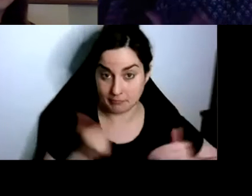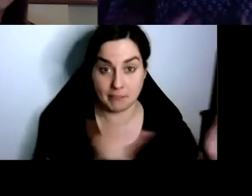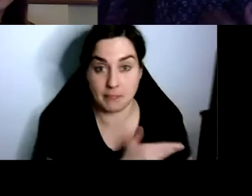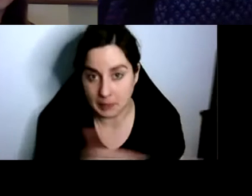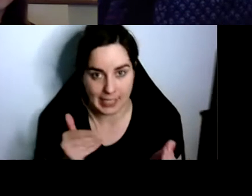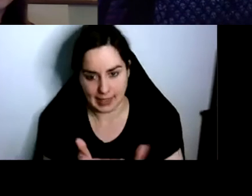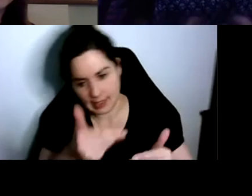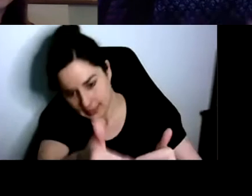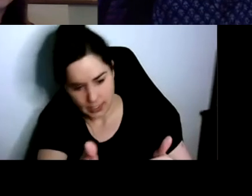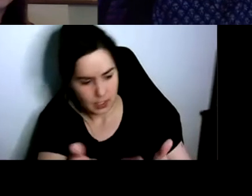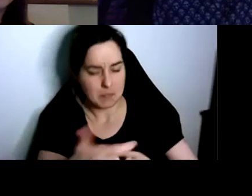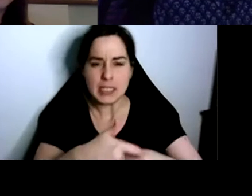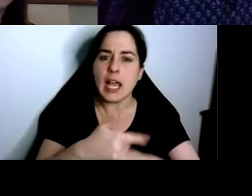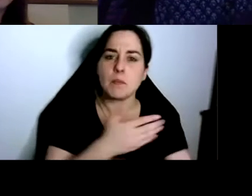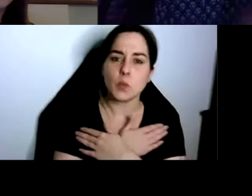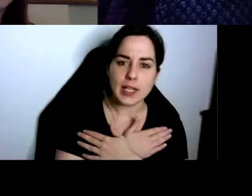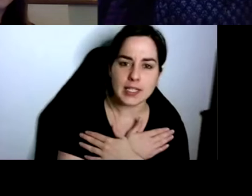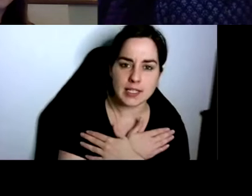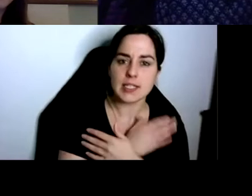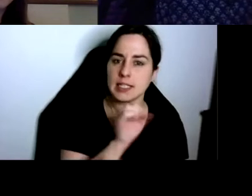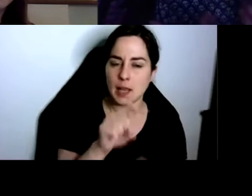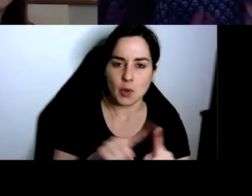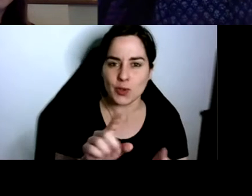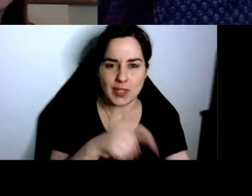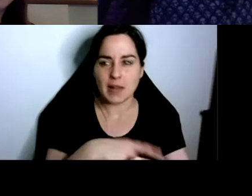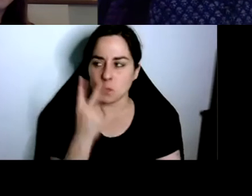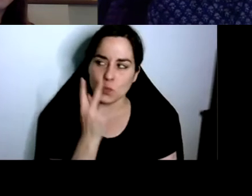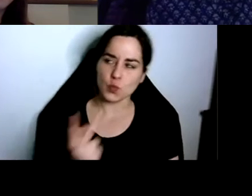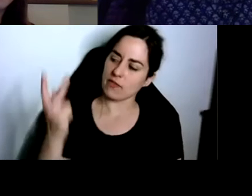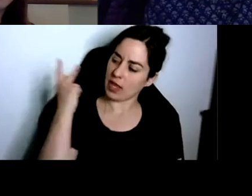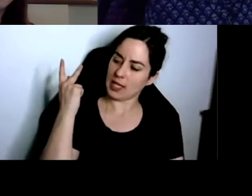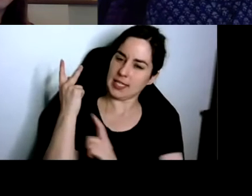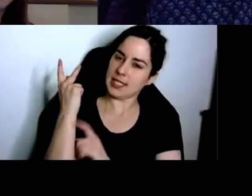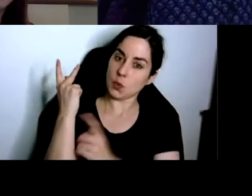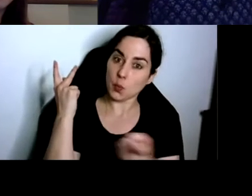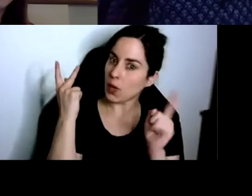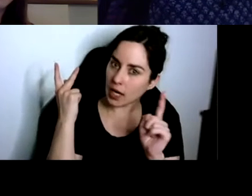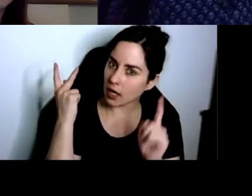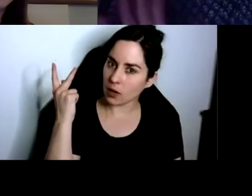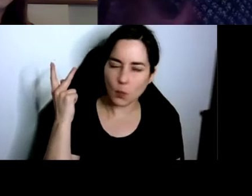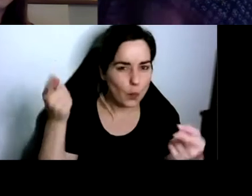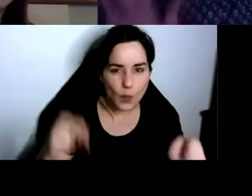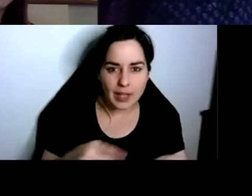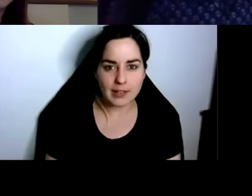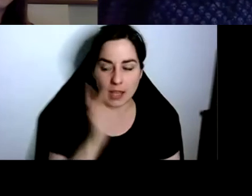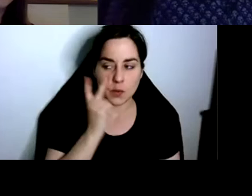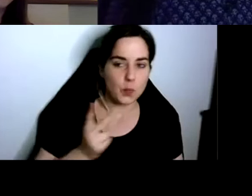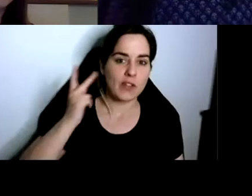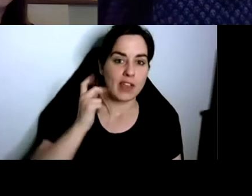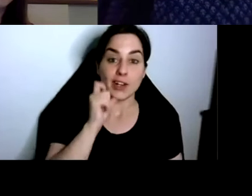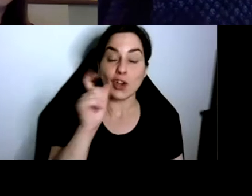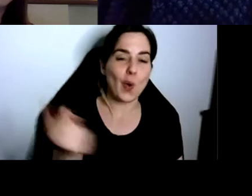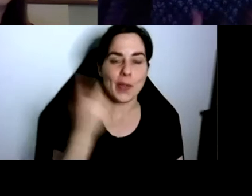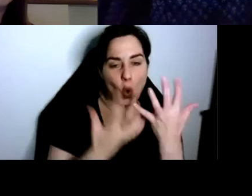also where's the time to reflect, right? I mean, and really reflect not just in the audience surveys, of course,